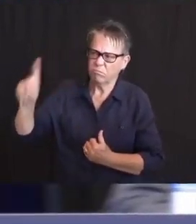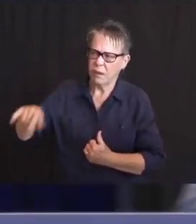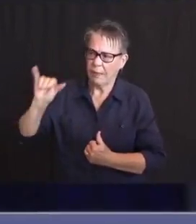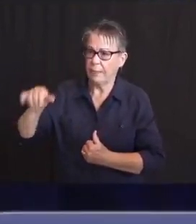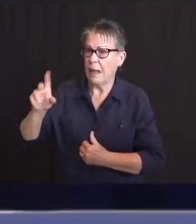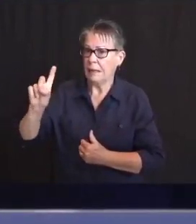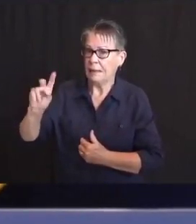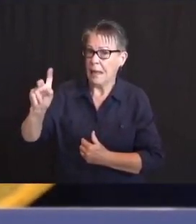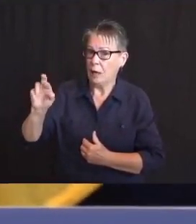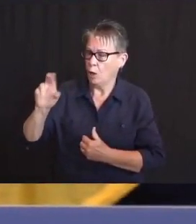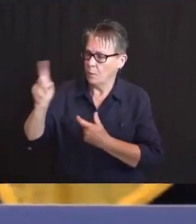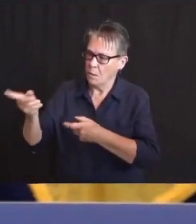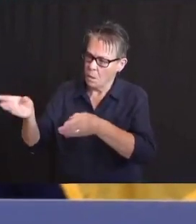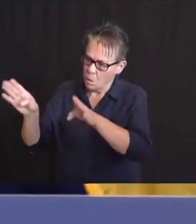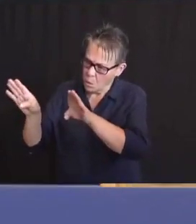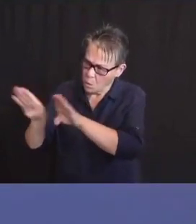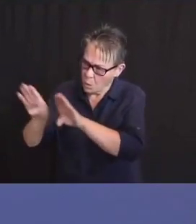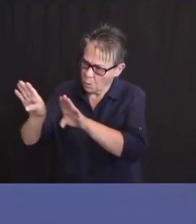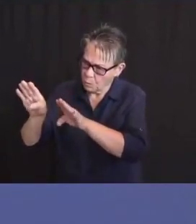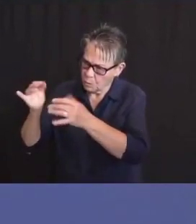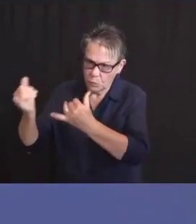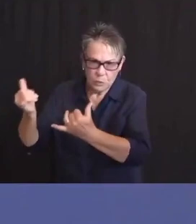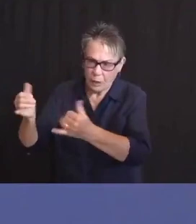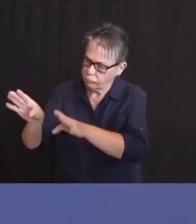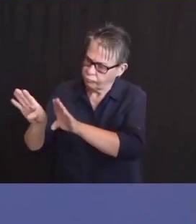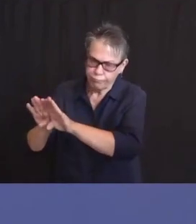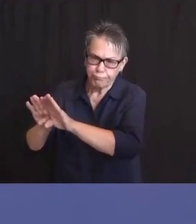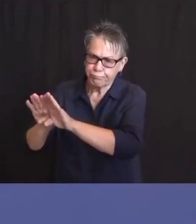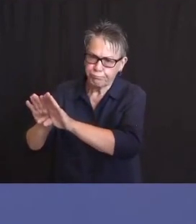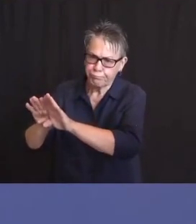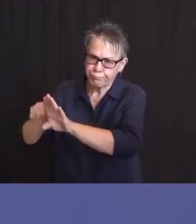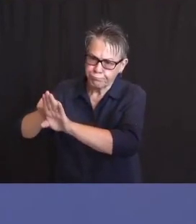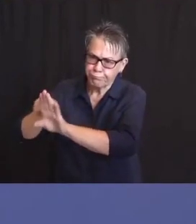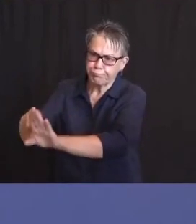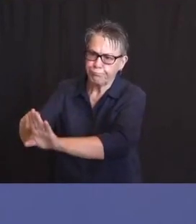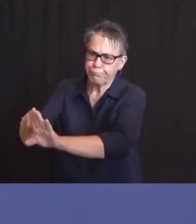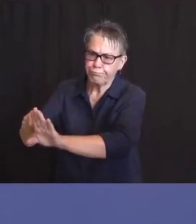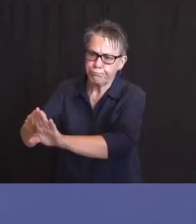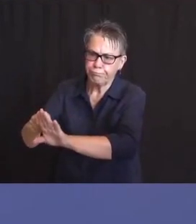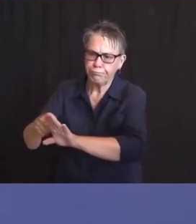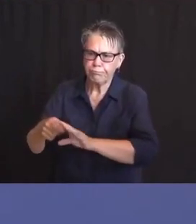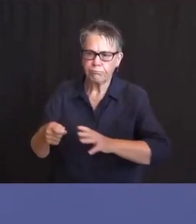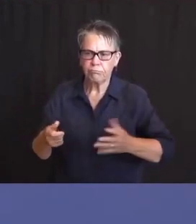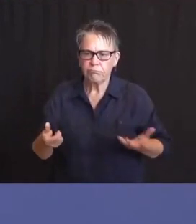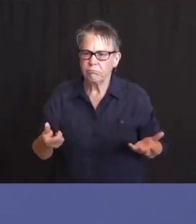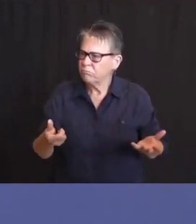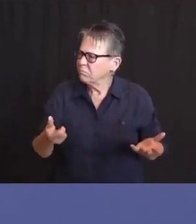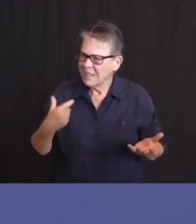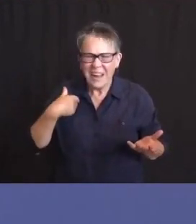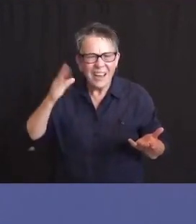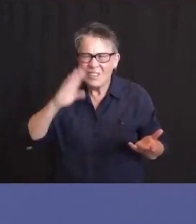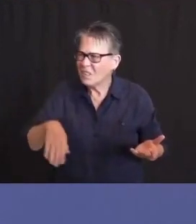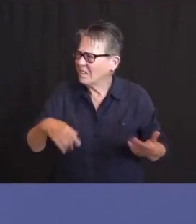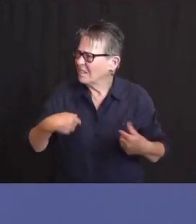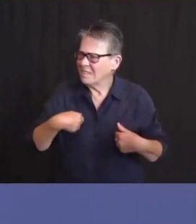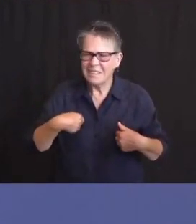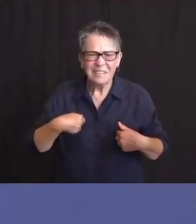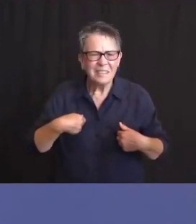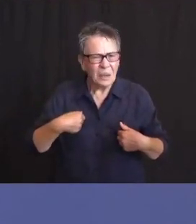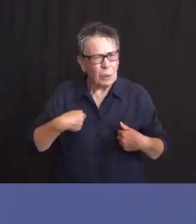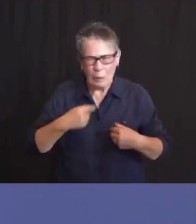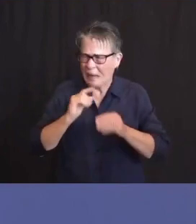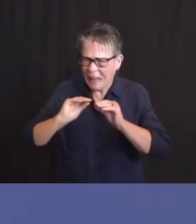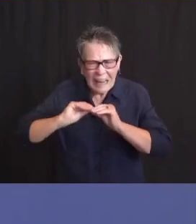I mean, we couldn't be clearer. Every single darn day, it's quite clear what works and what doesn't